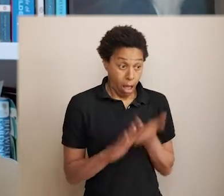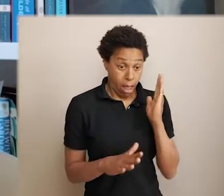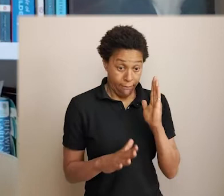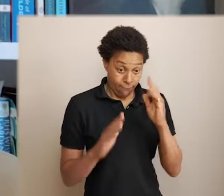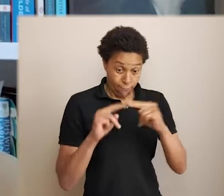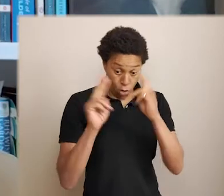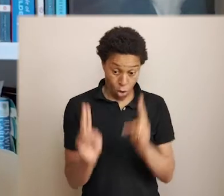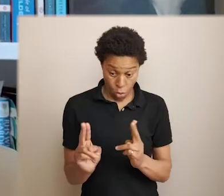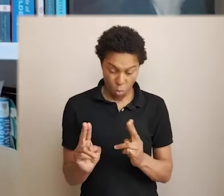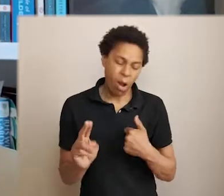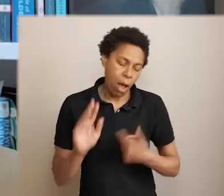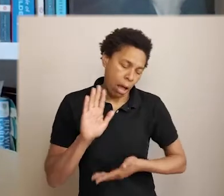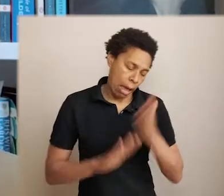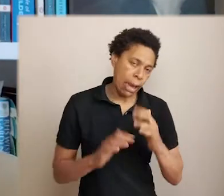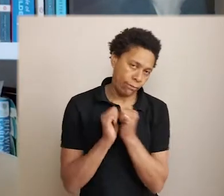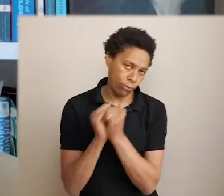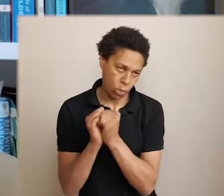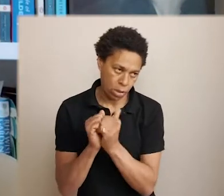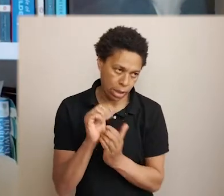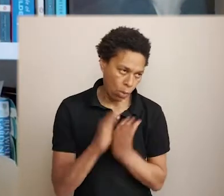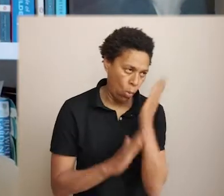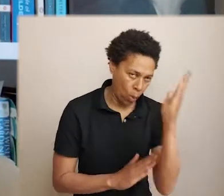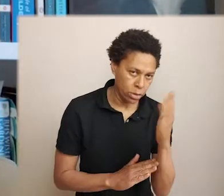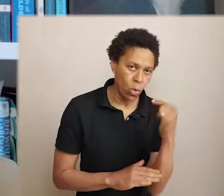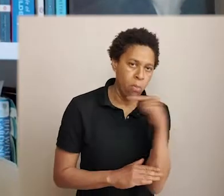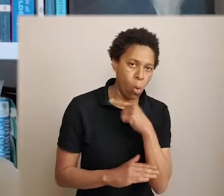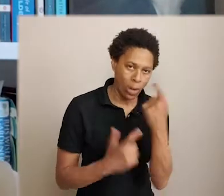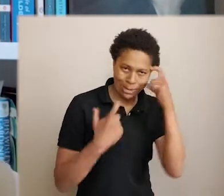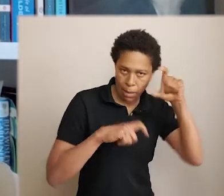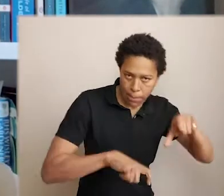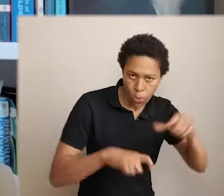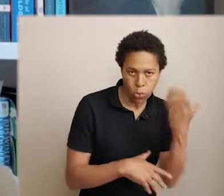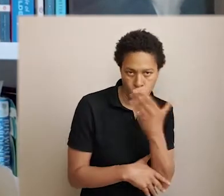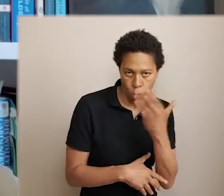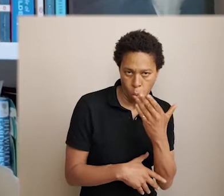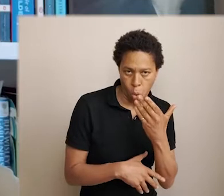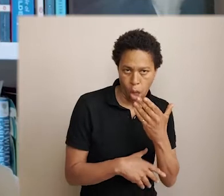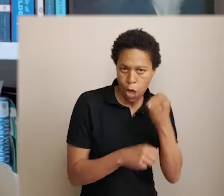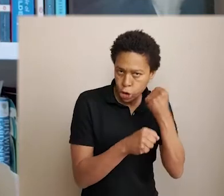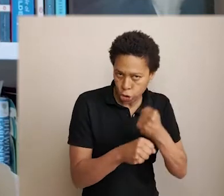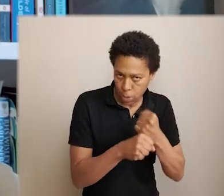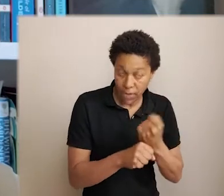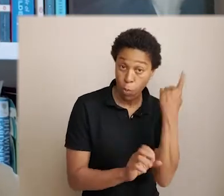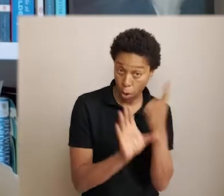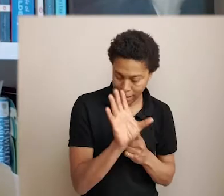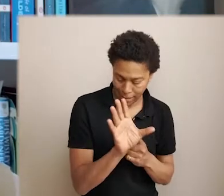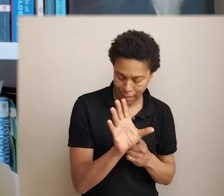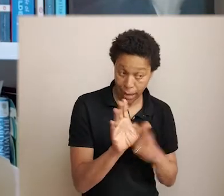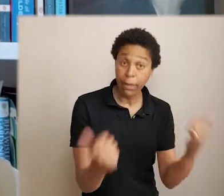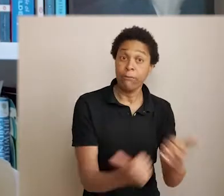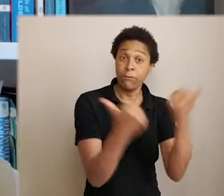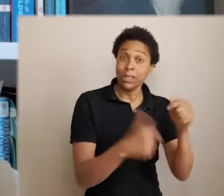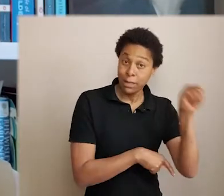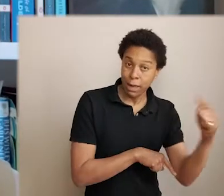to, well, I left Worthing and went to an all-boys boarding school in Germany for a year. And then I came back